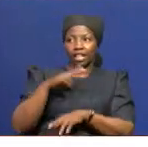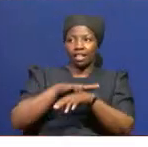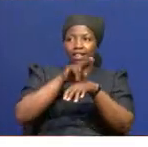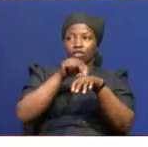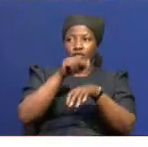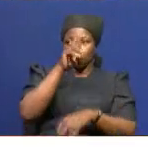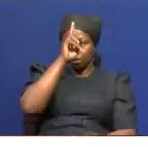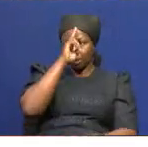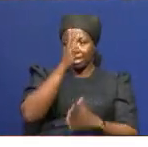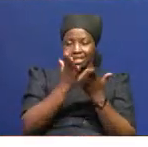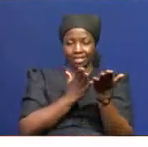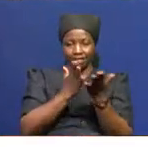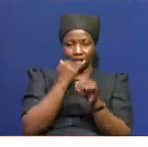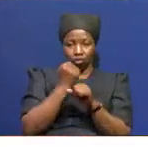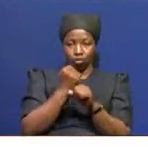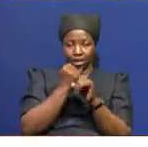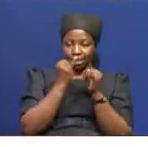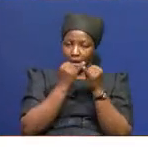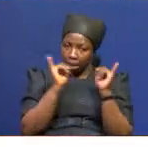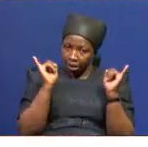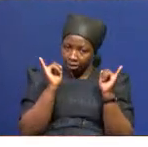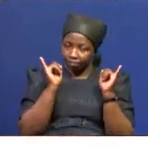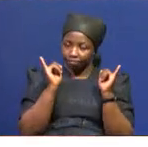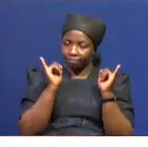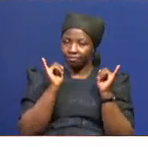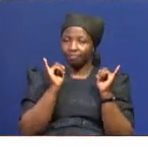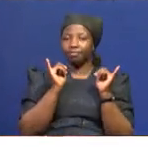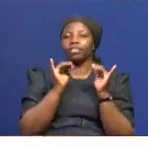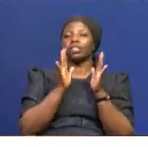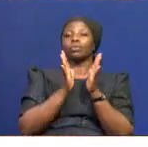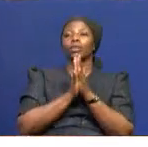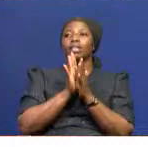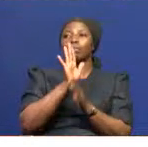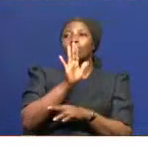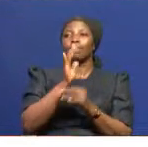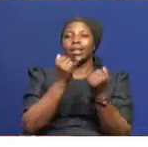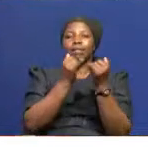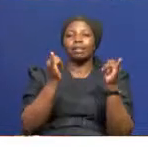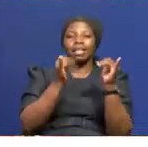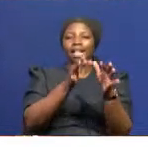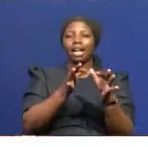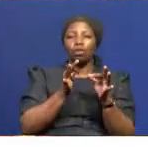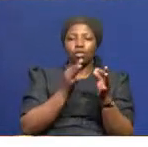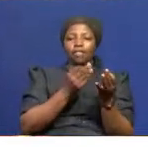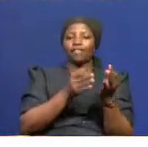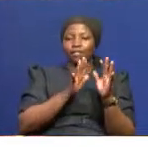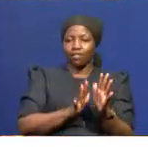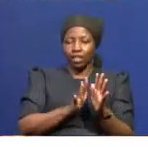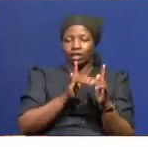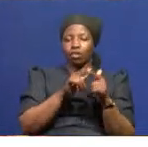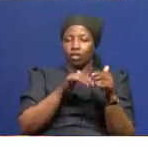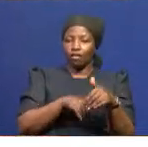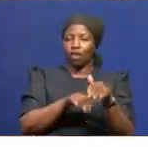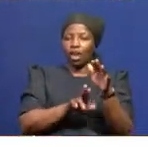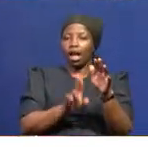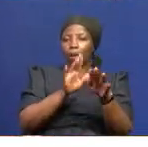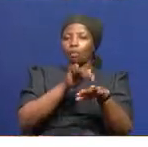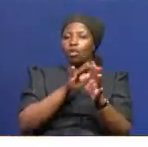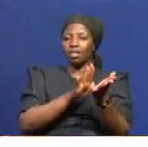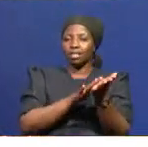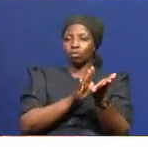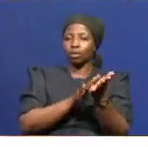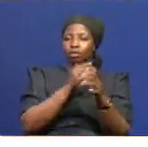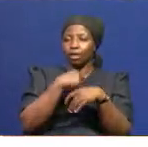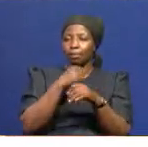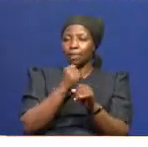Police Service operates independently with its independent accounting officer. To further pursuit of recommendations made by the